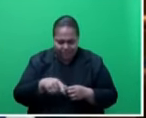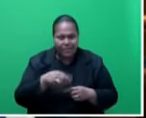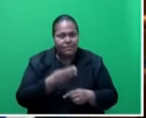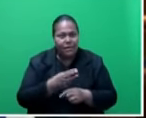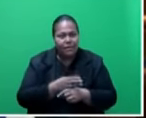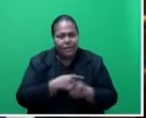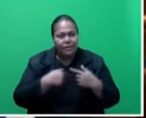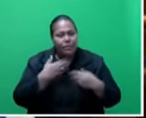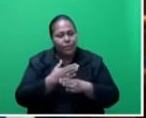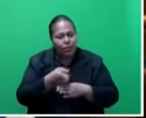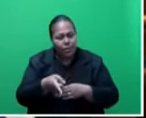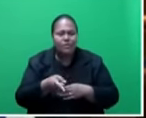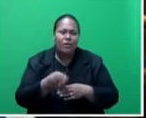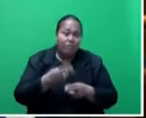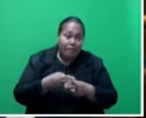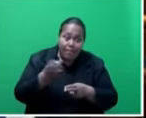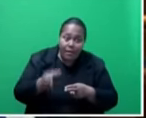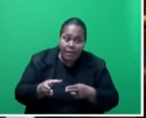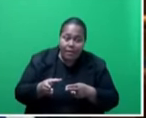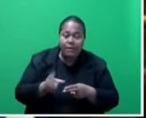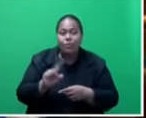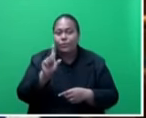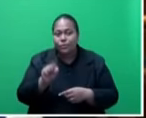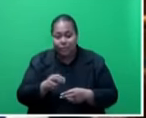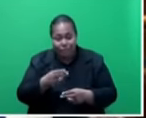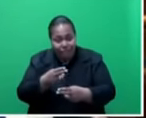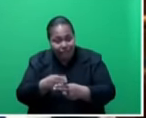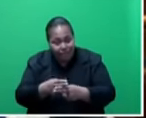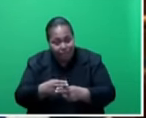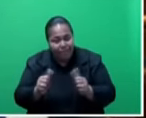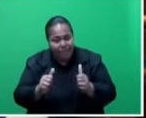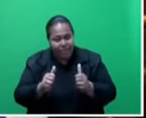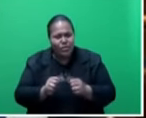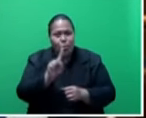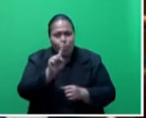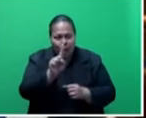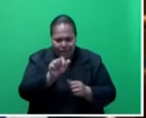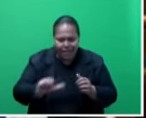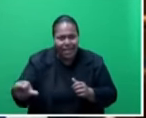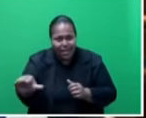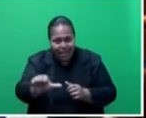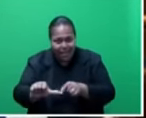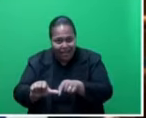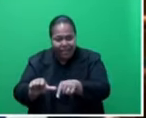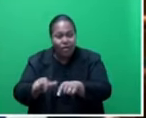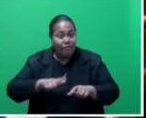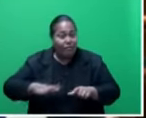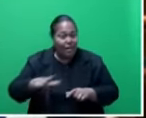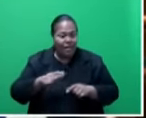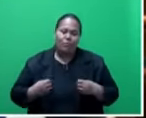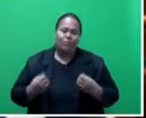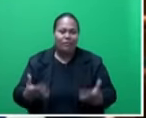where farmers who have cultivated a minimum of 1 acre of land will be provided,